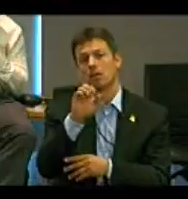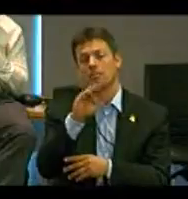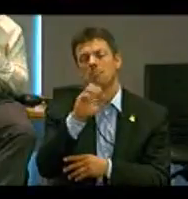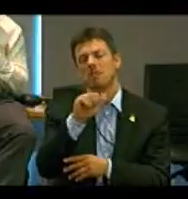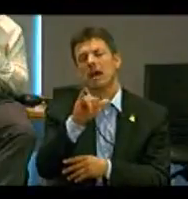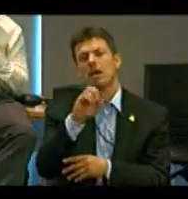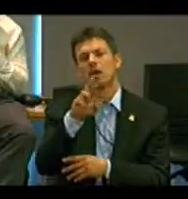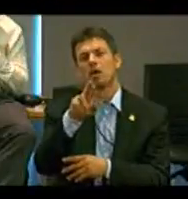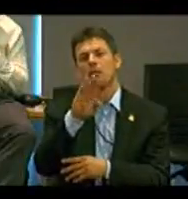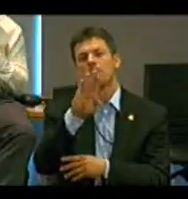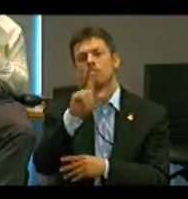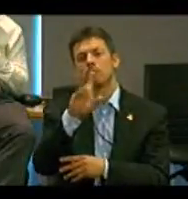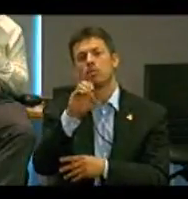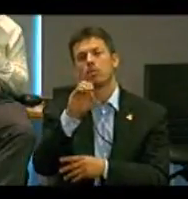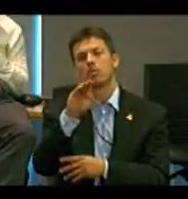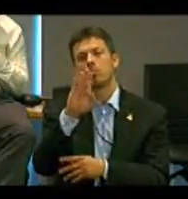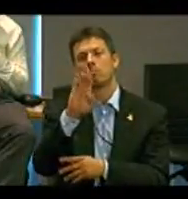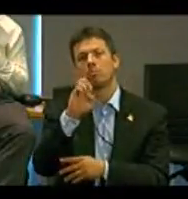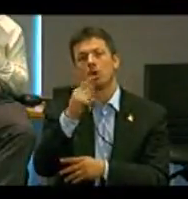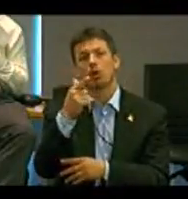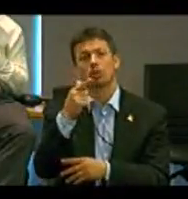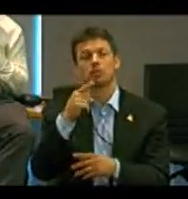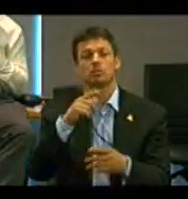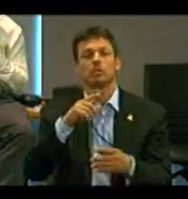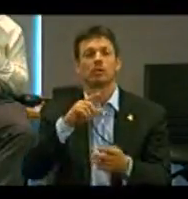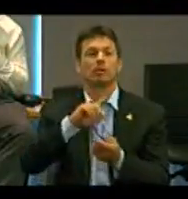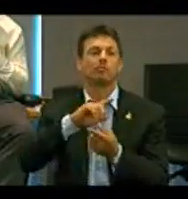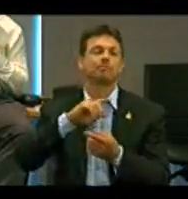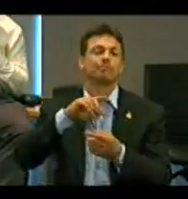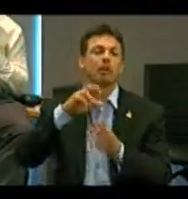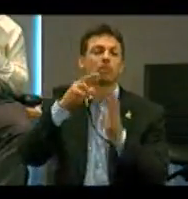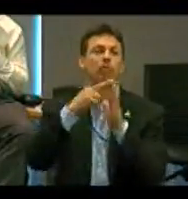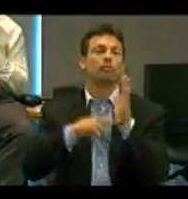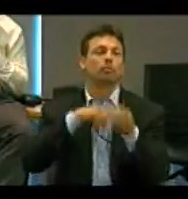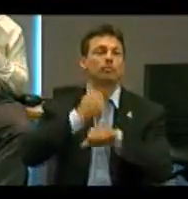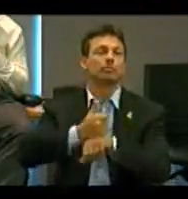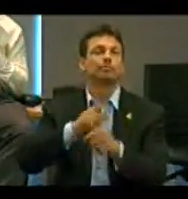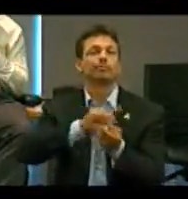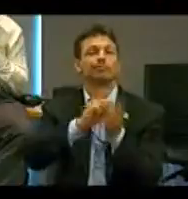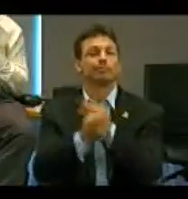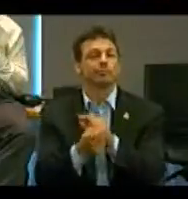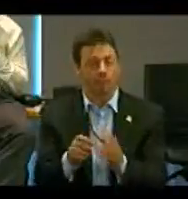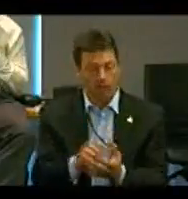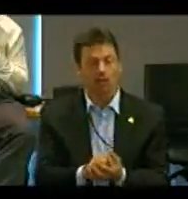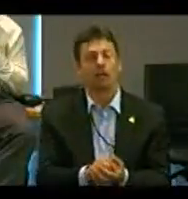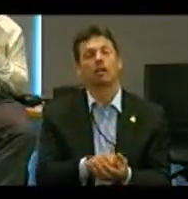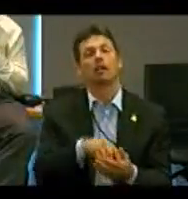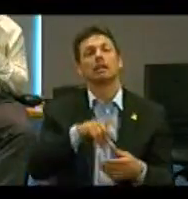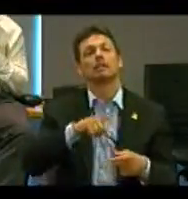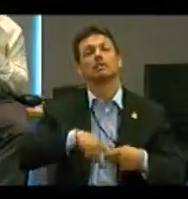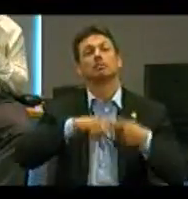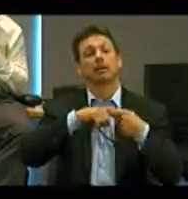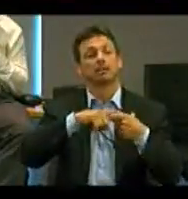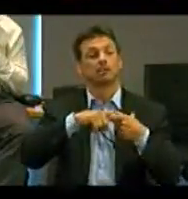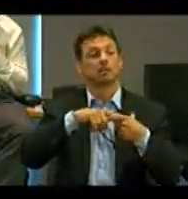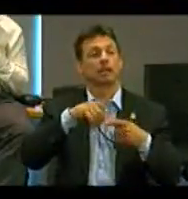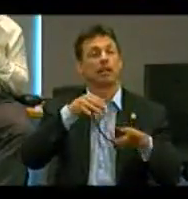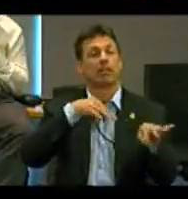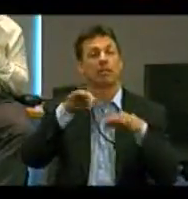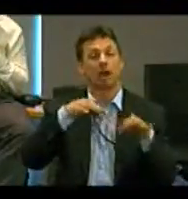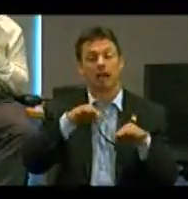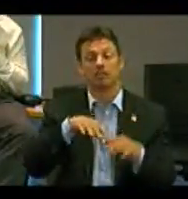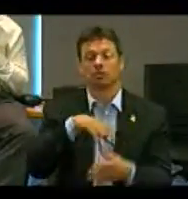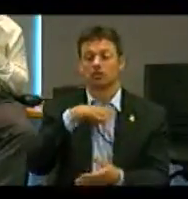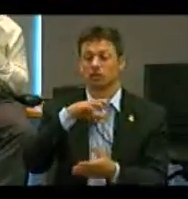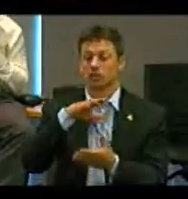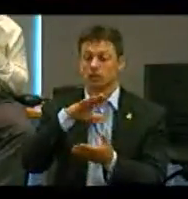reforms, suspensions declined dramatically during Mayor Bloomberg's sort of control over the